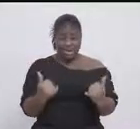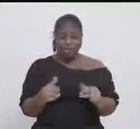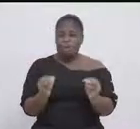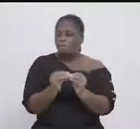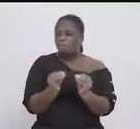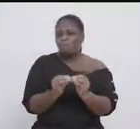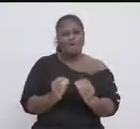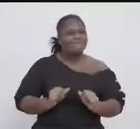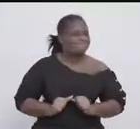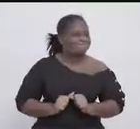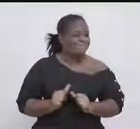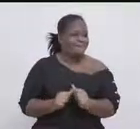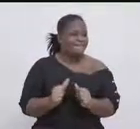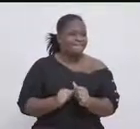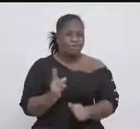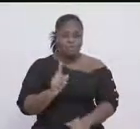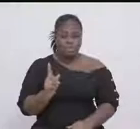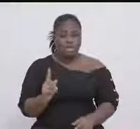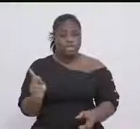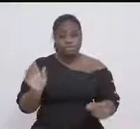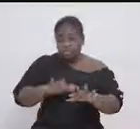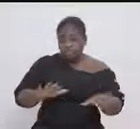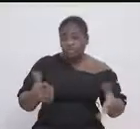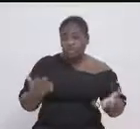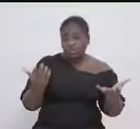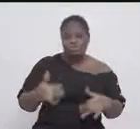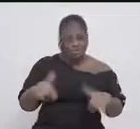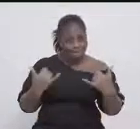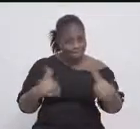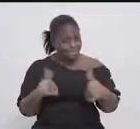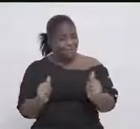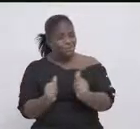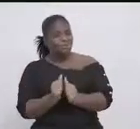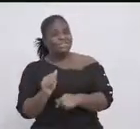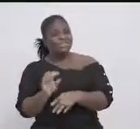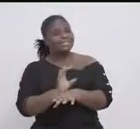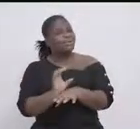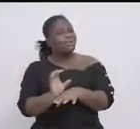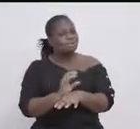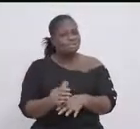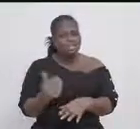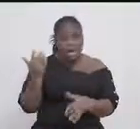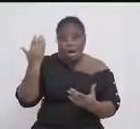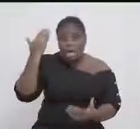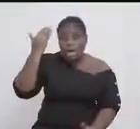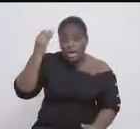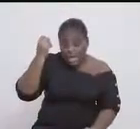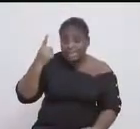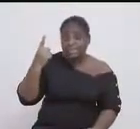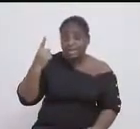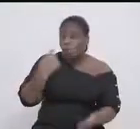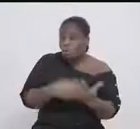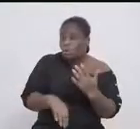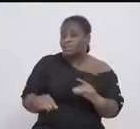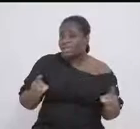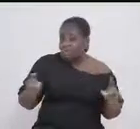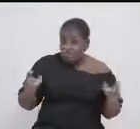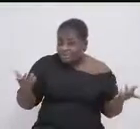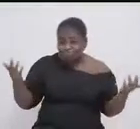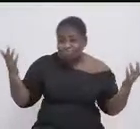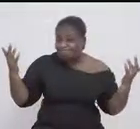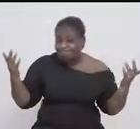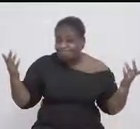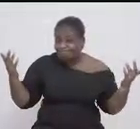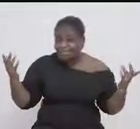us everywhere. Children love to play with devices, but do they understand what they are